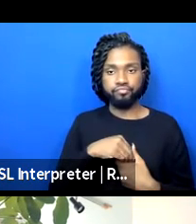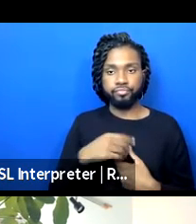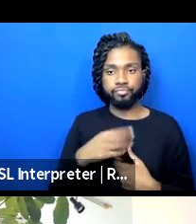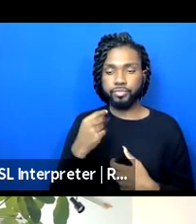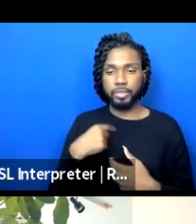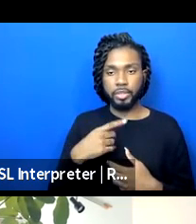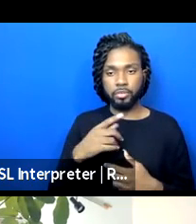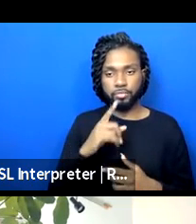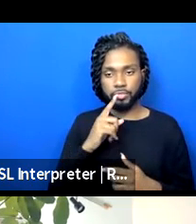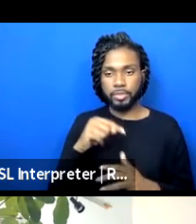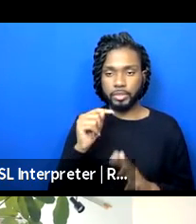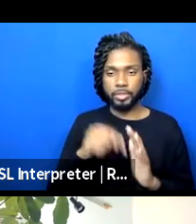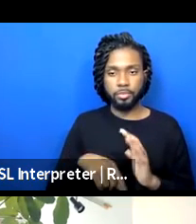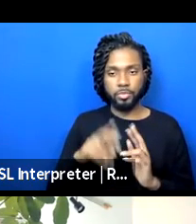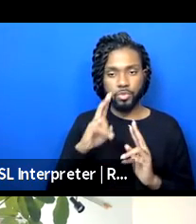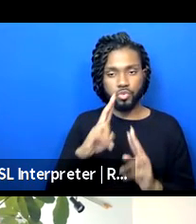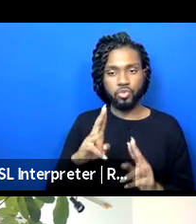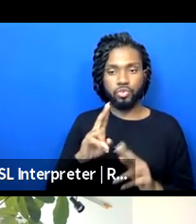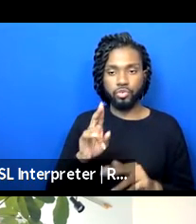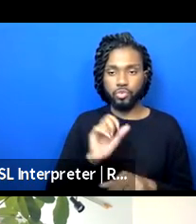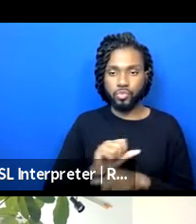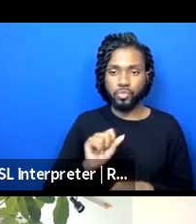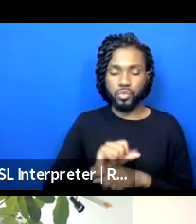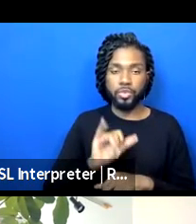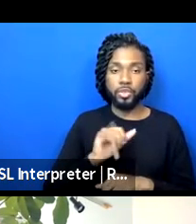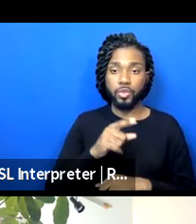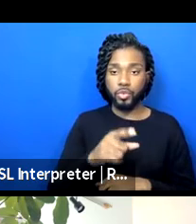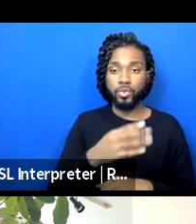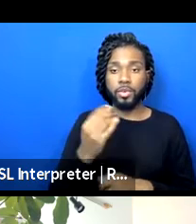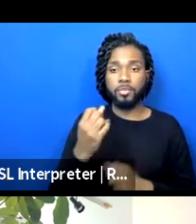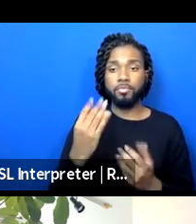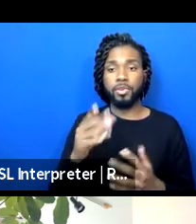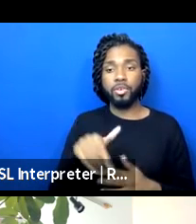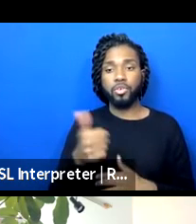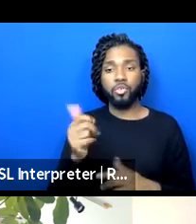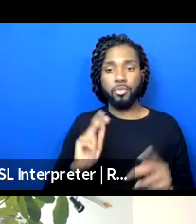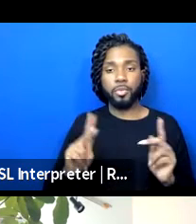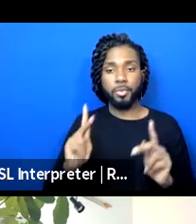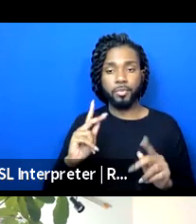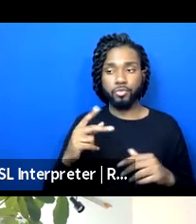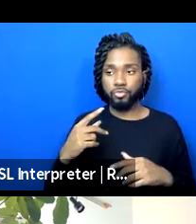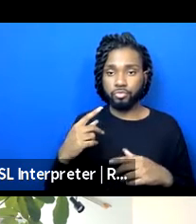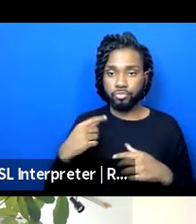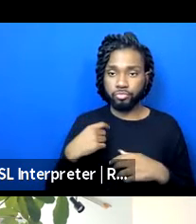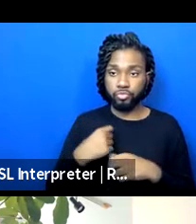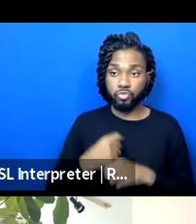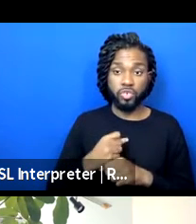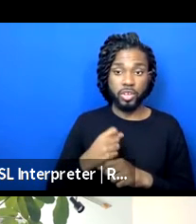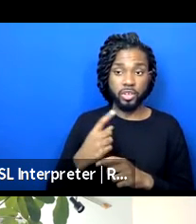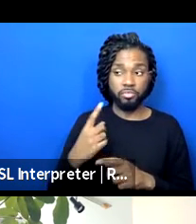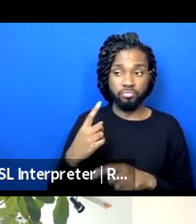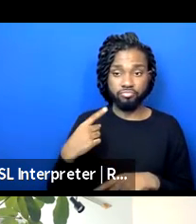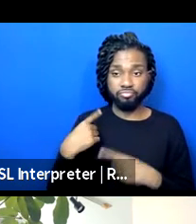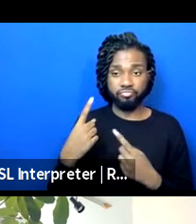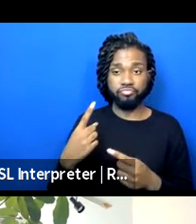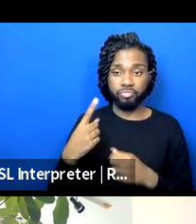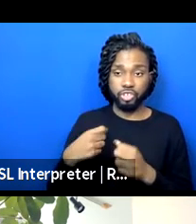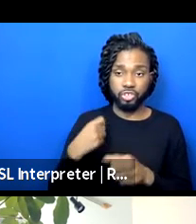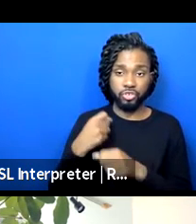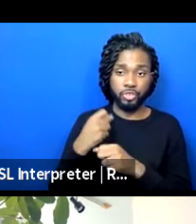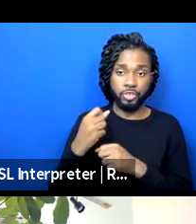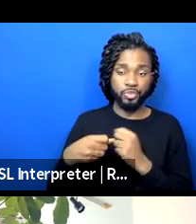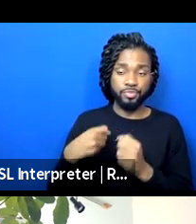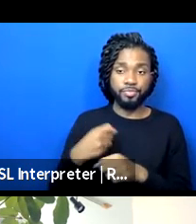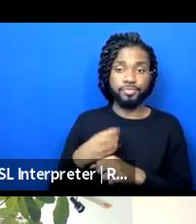the groundwork that you and many others have created over many, many years. And